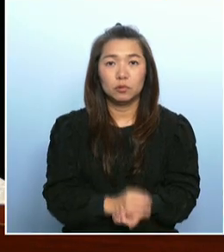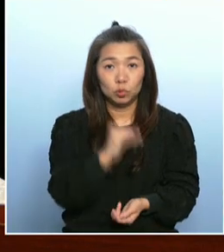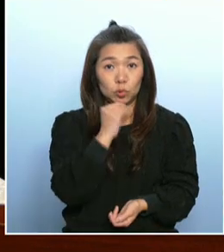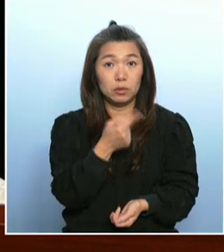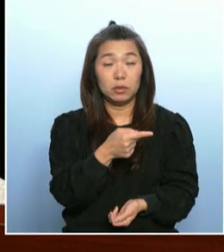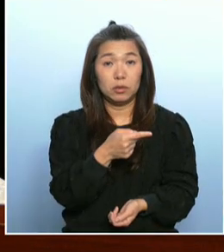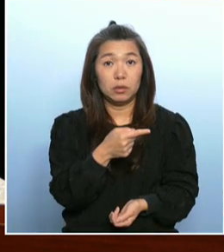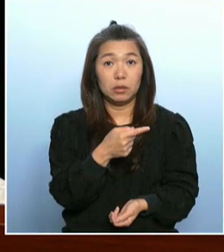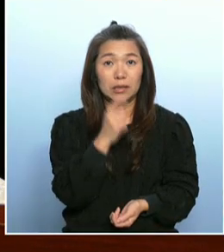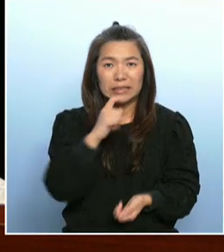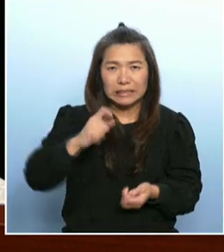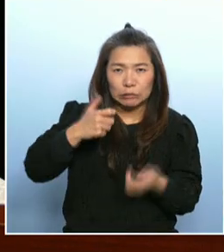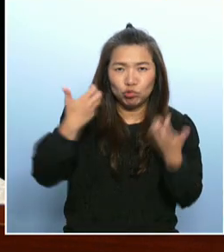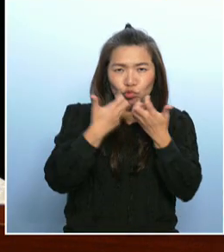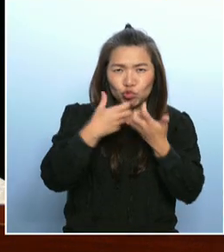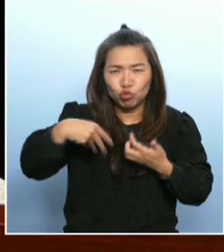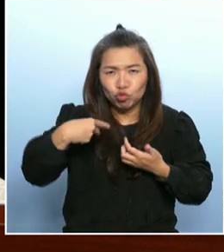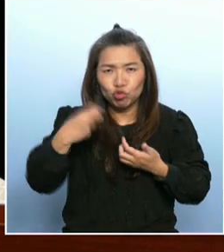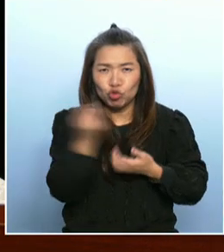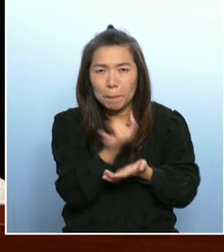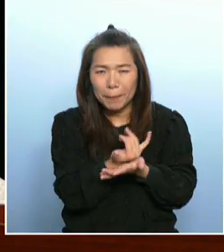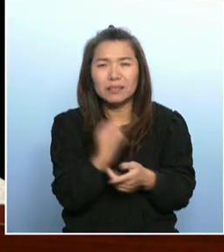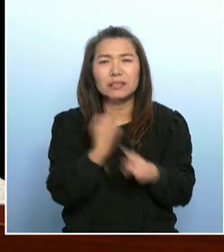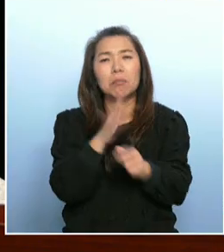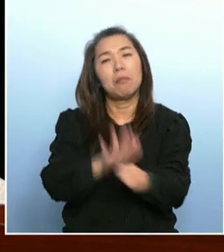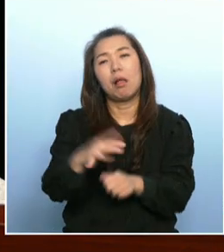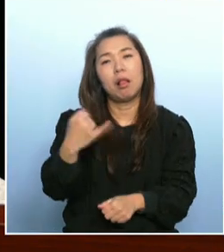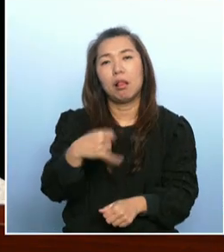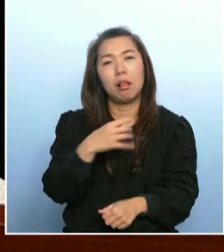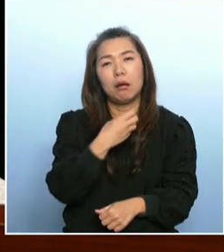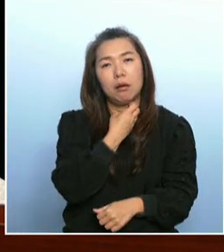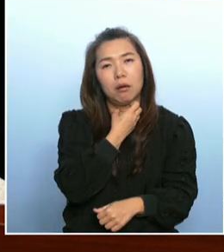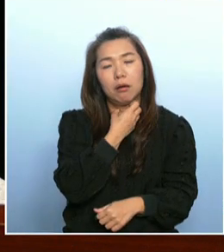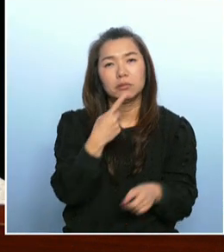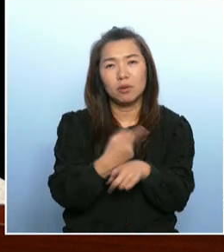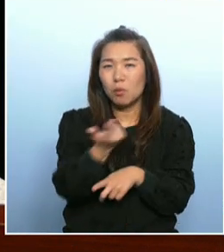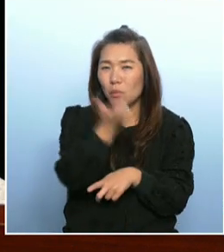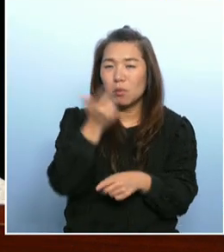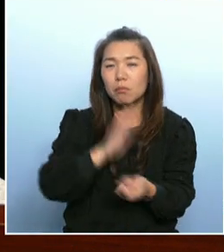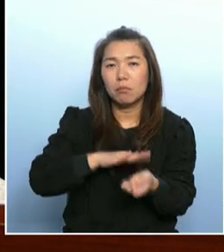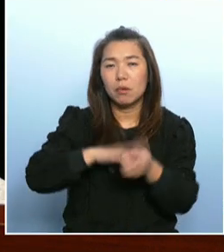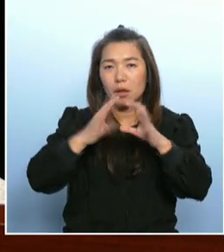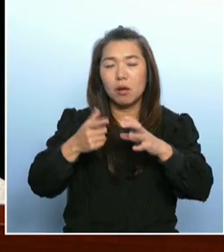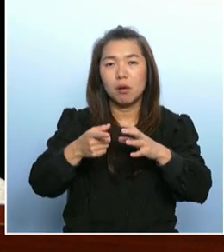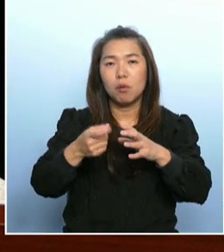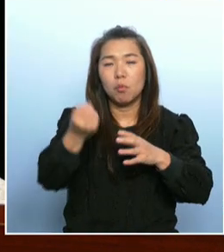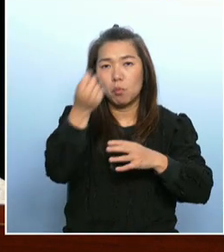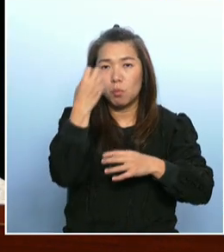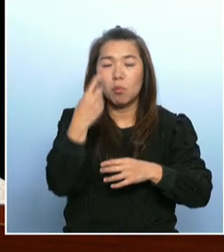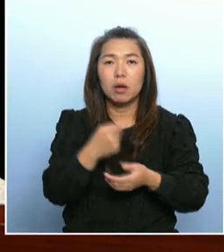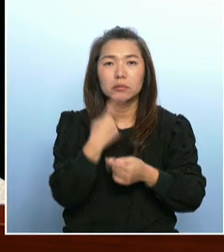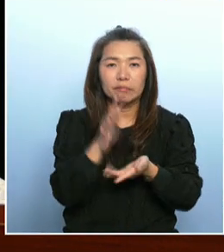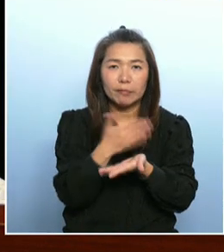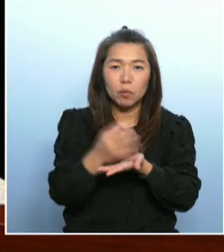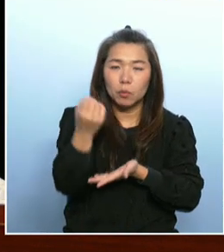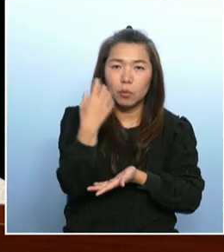wheelchairs, assistive devices. I think that the means-tested scheme will not be able to help this